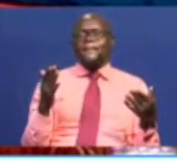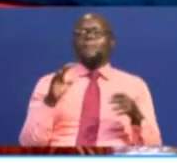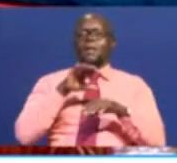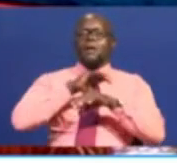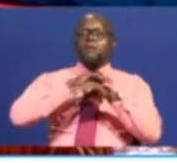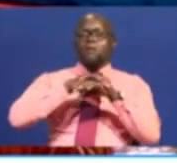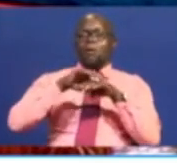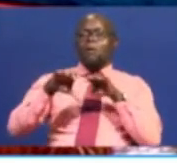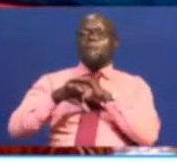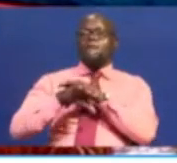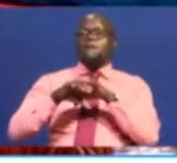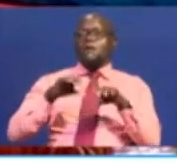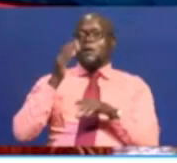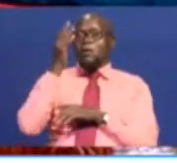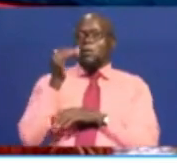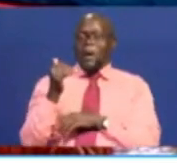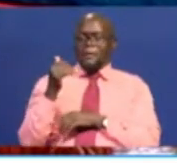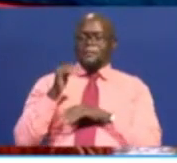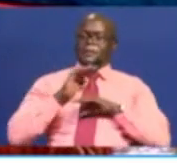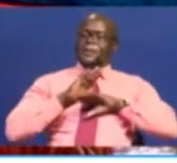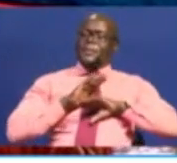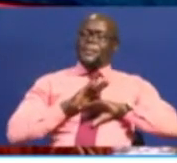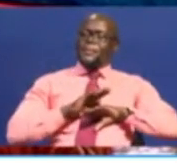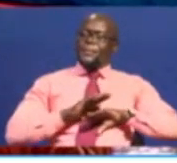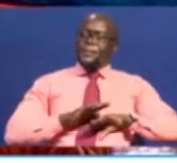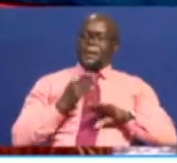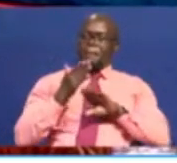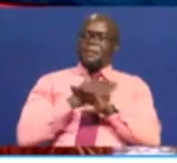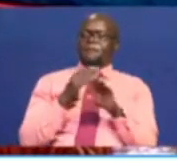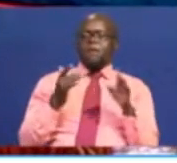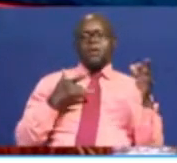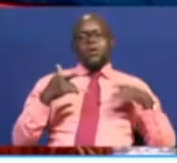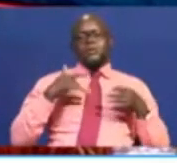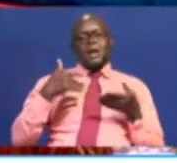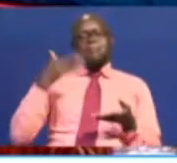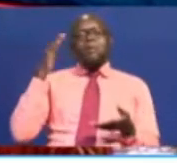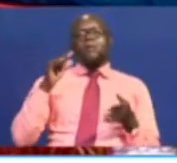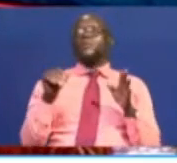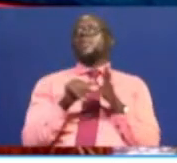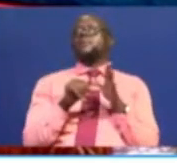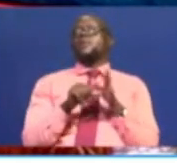comfort, because we have all been very concerned about what's going on.